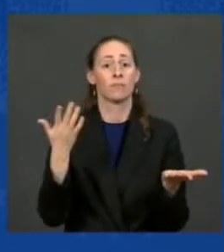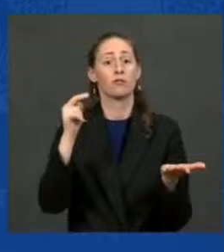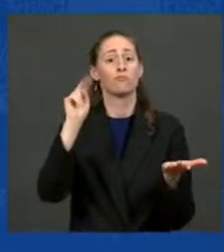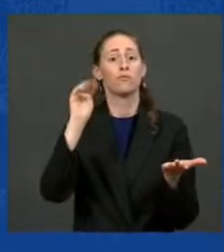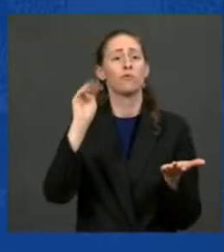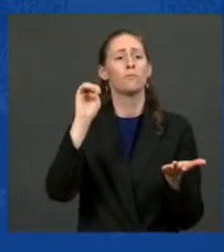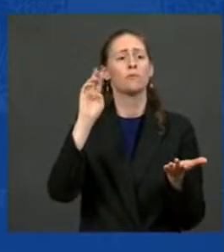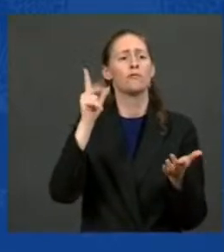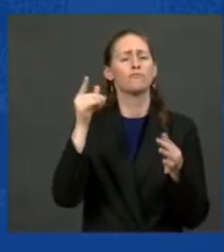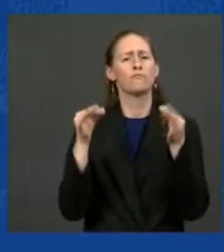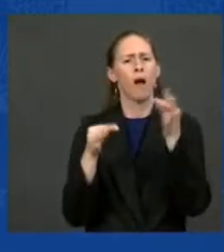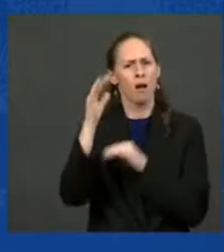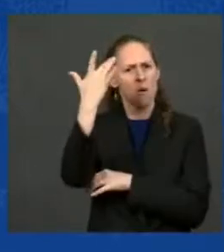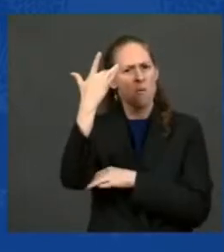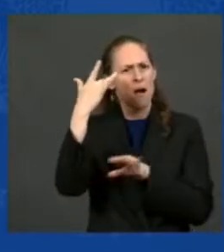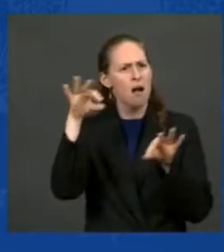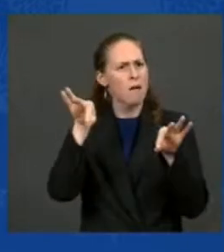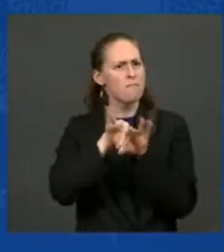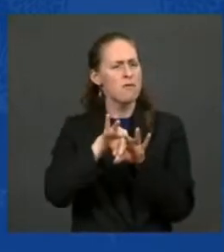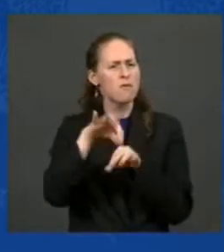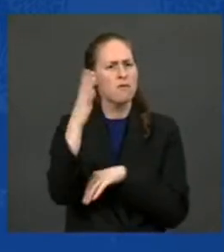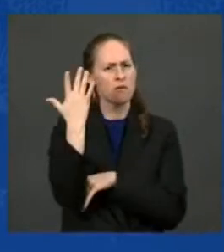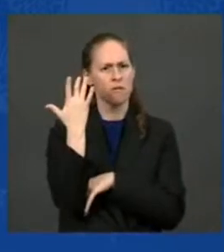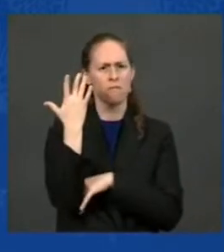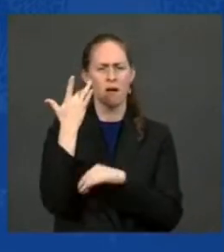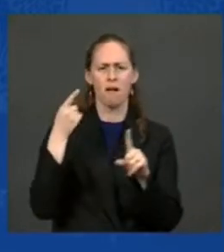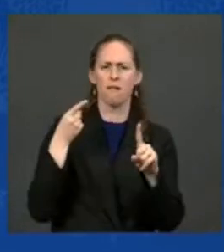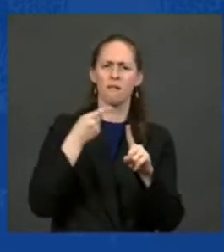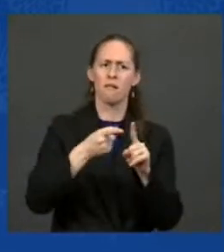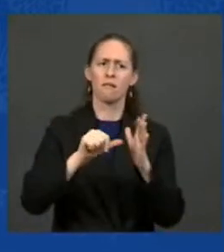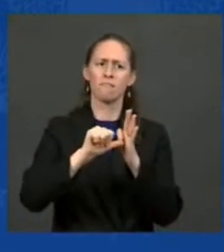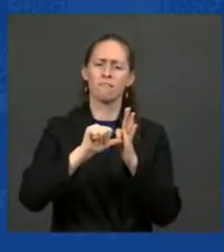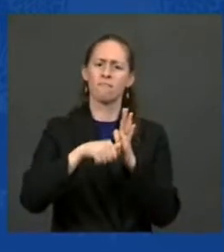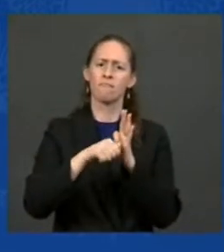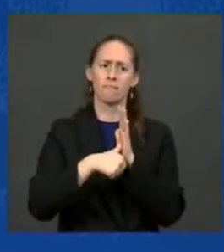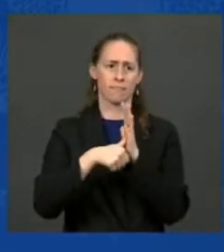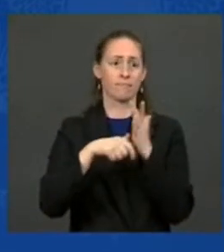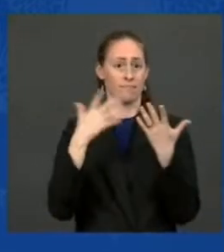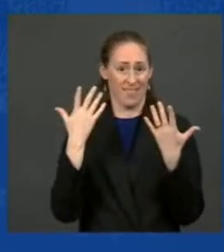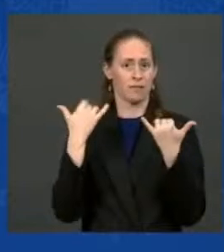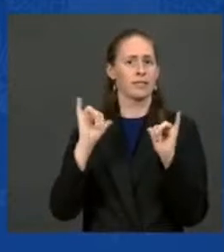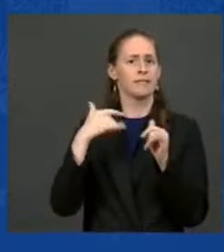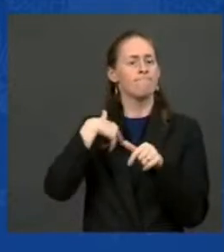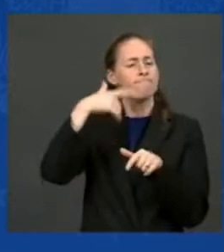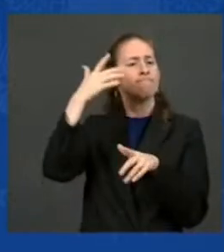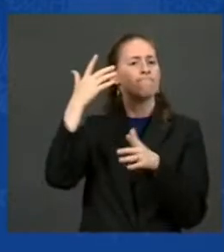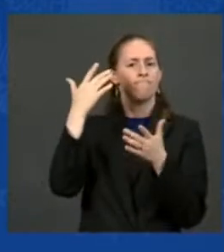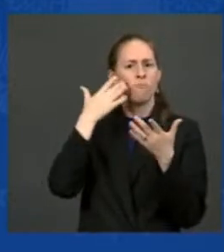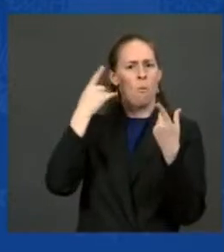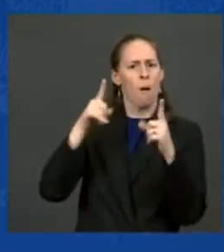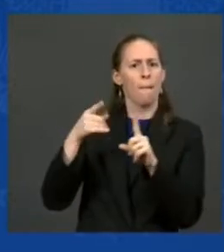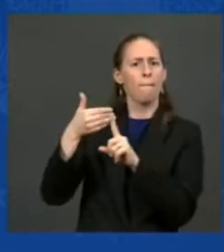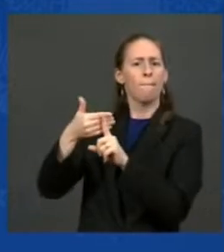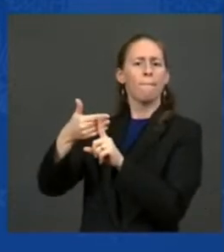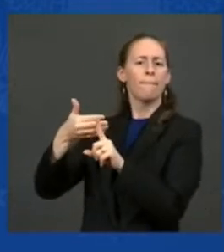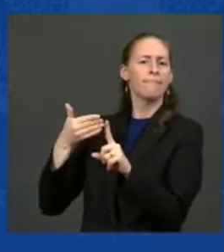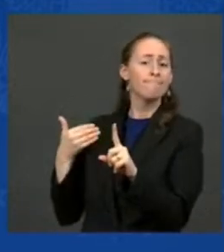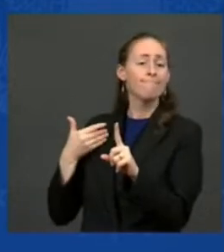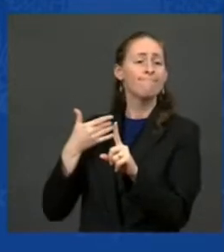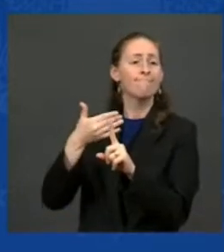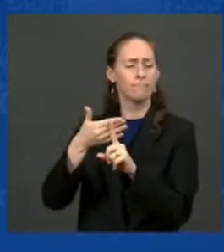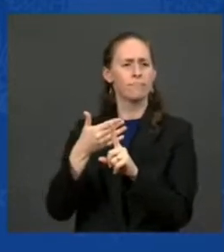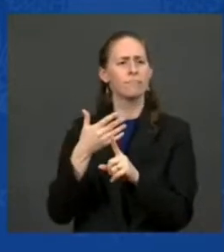His words, uttered 3/4 of a century ago, predicted the conduct of the trial and, importantly, the relevancy of